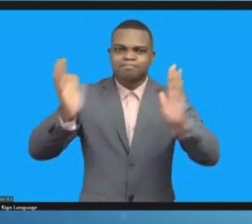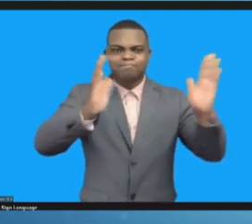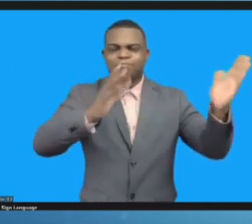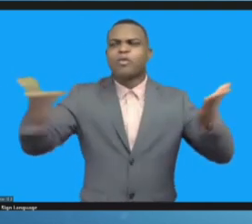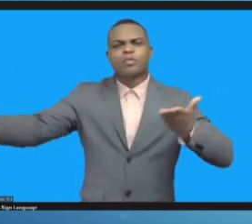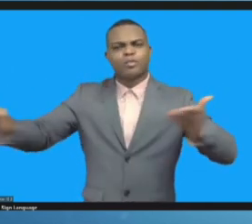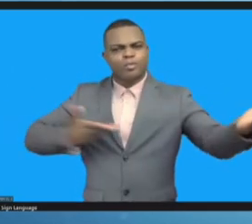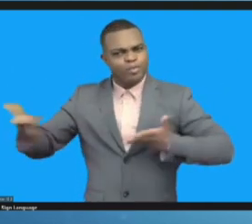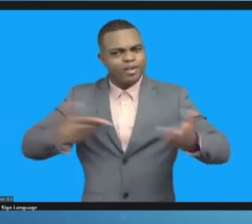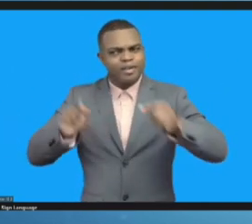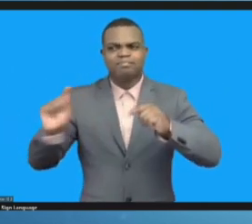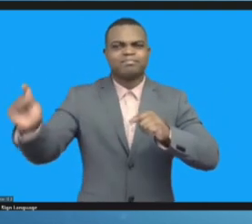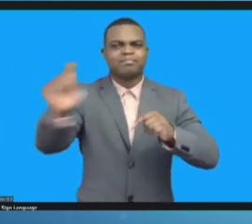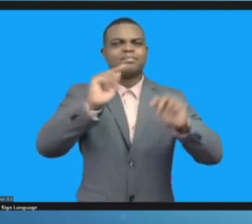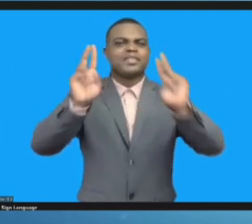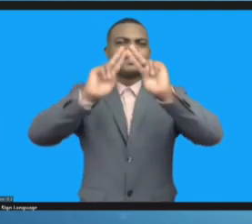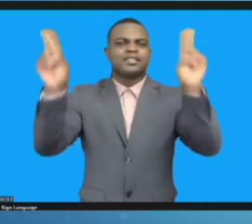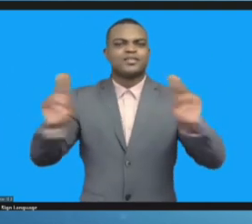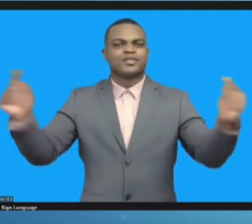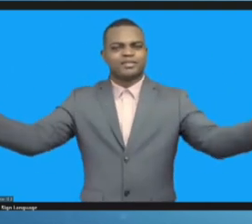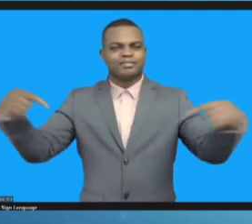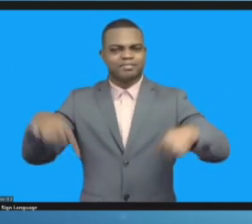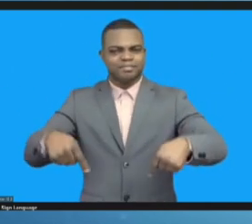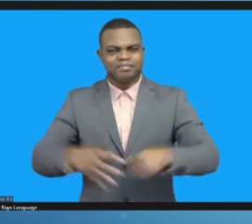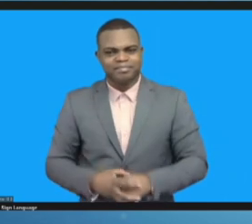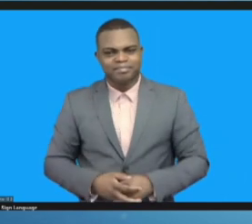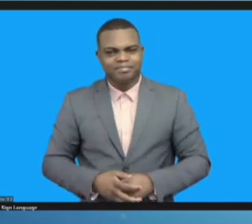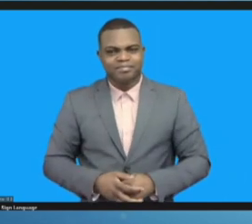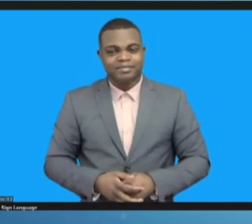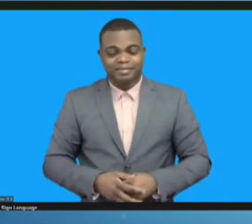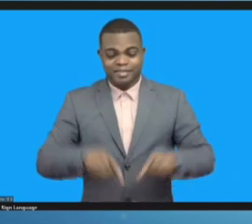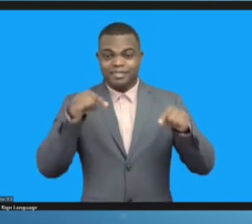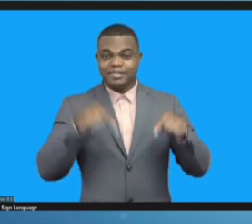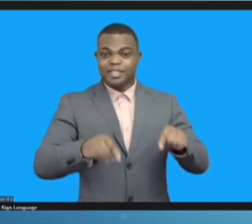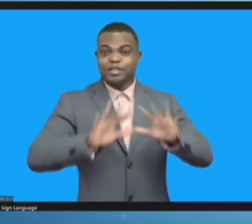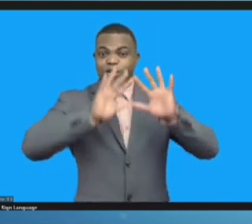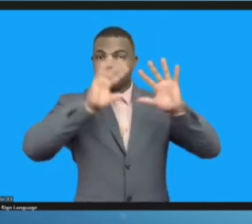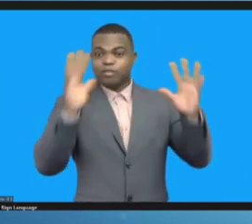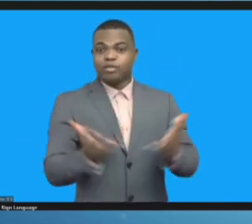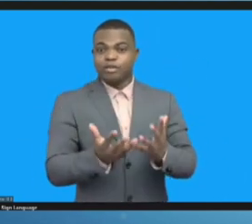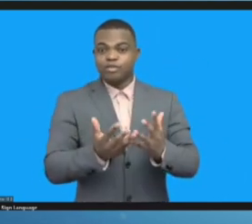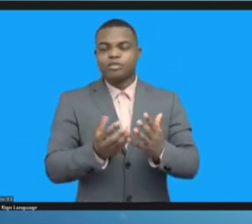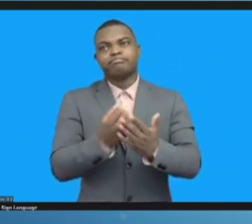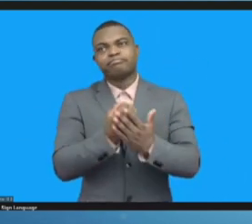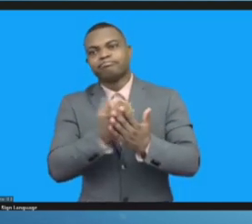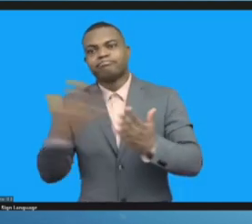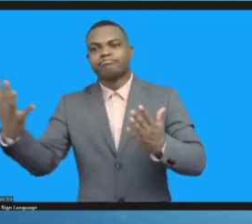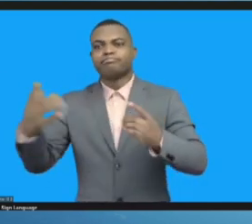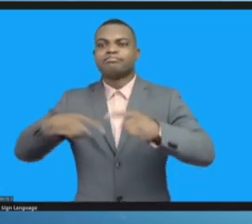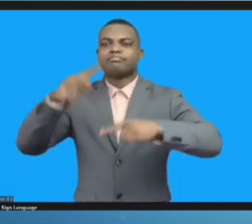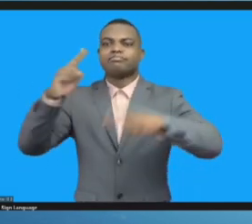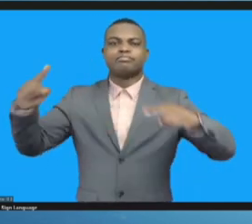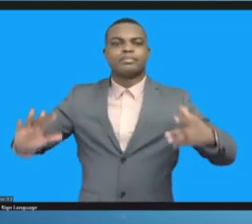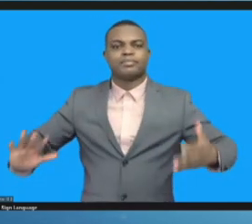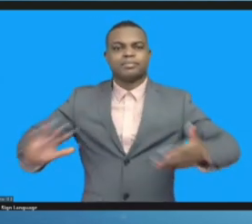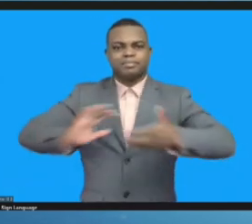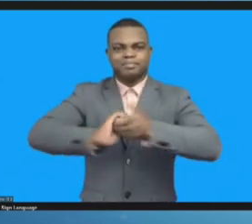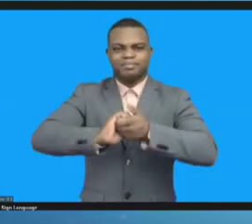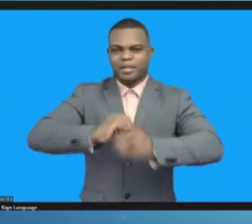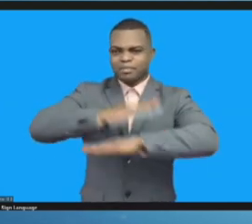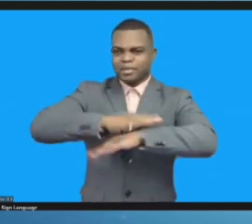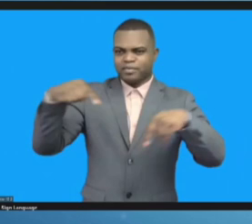120 million people, most of whom are young men and women. Ethiopia, as a country, has